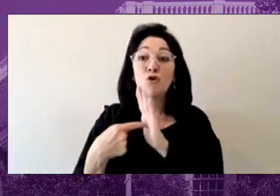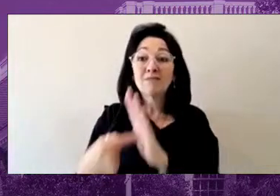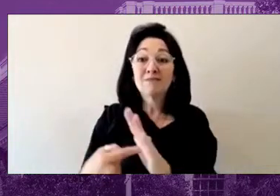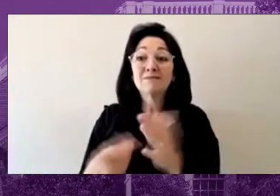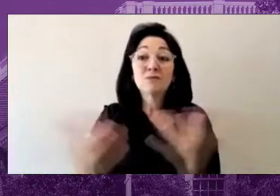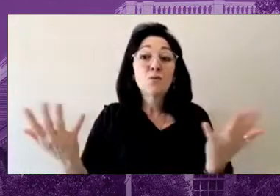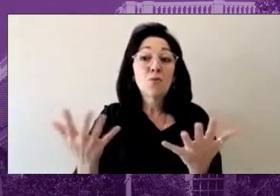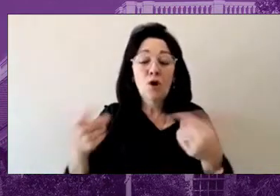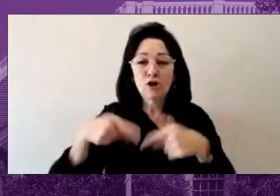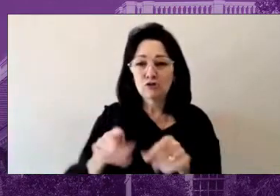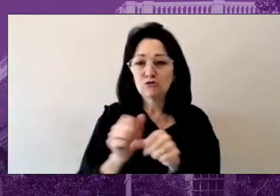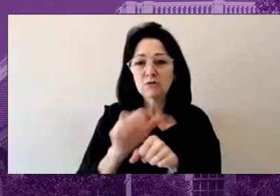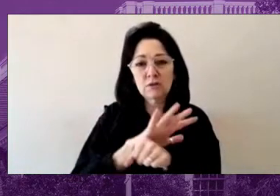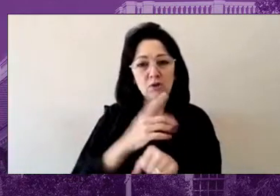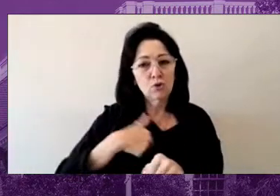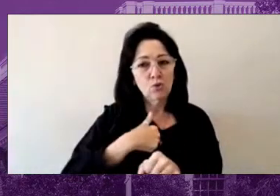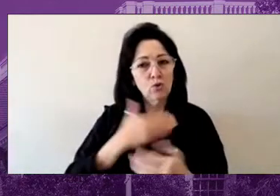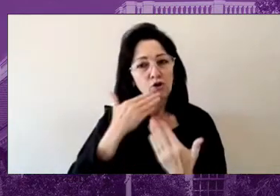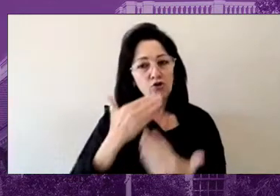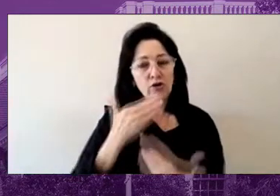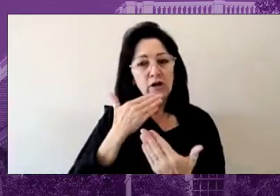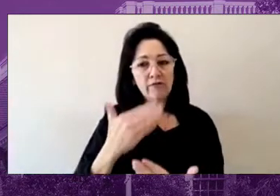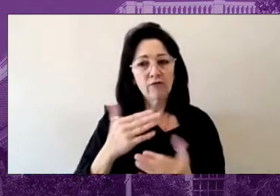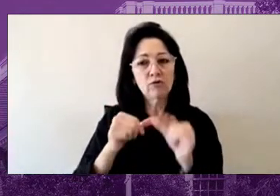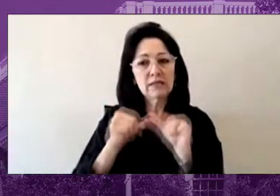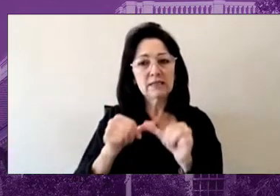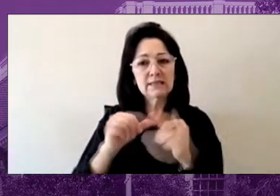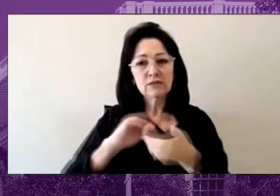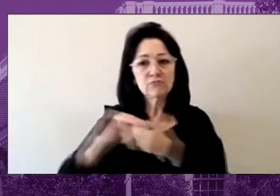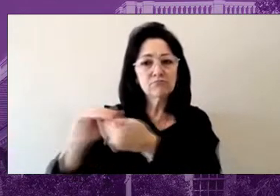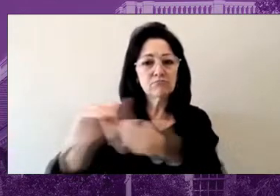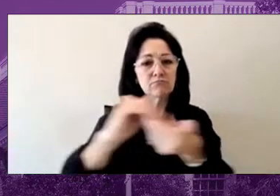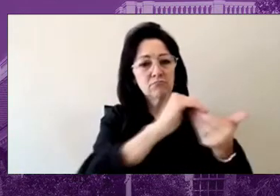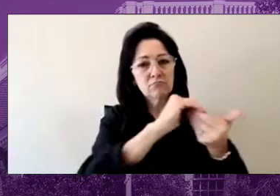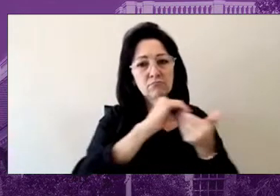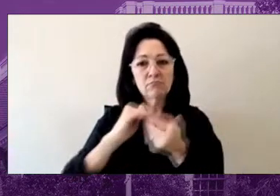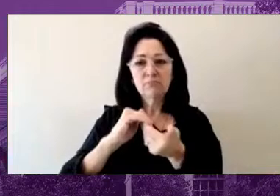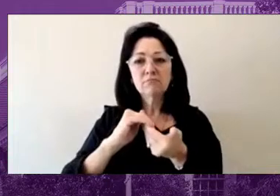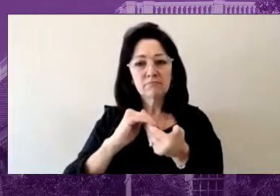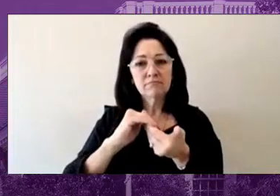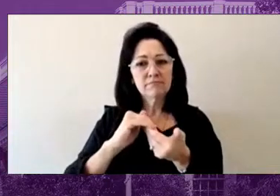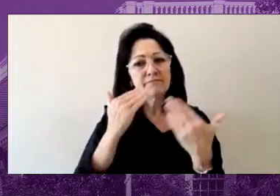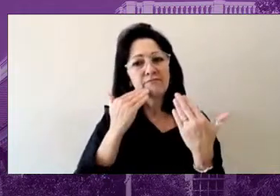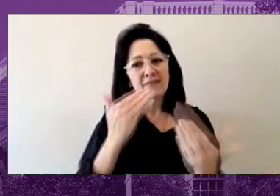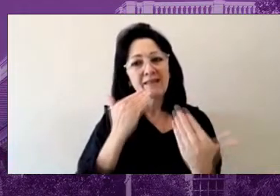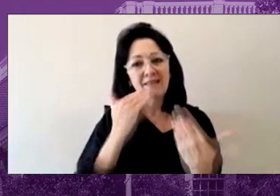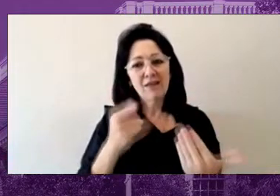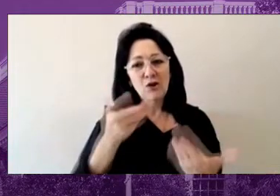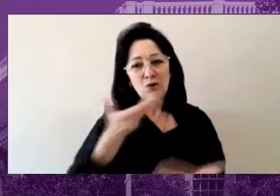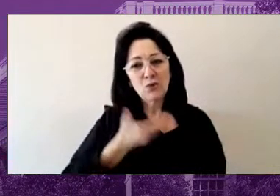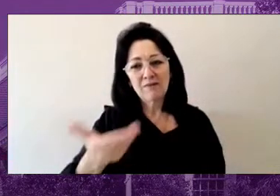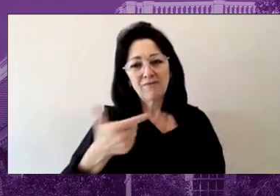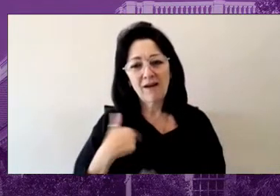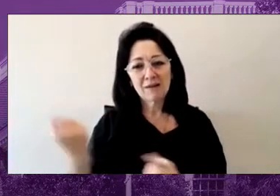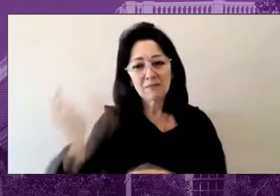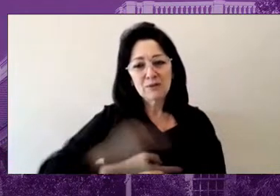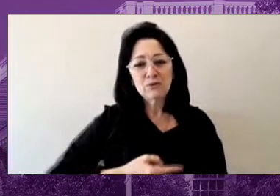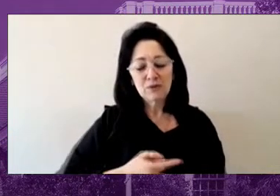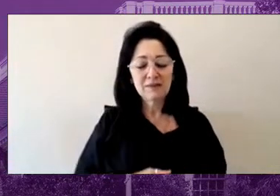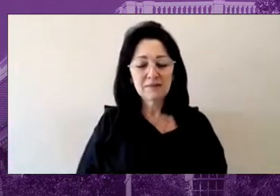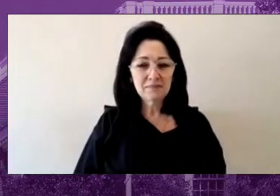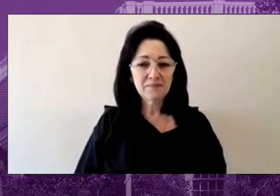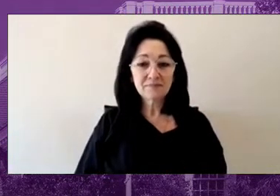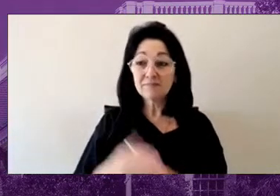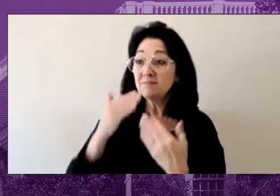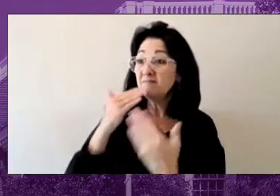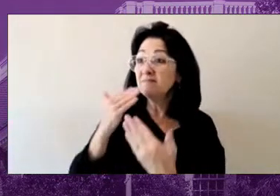for the continued collaboration with our partners. Thanks again for having me today. Thank you very much, and keep up